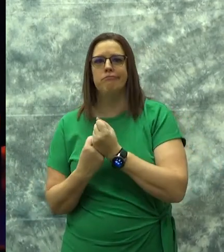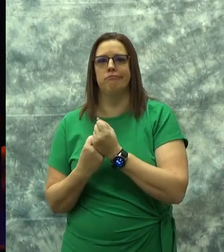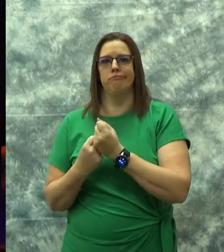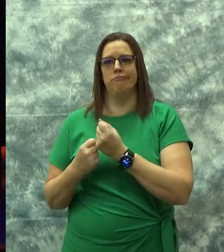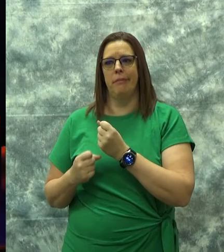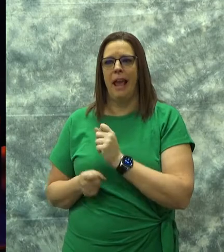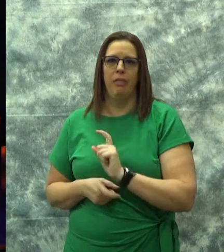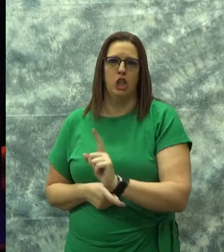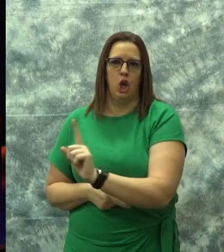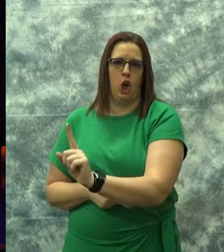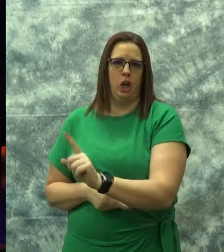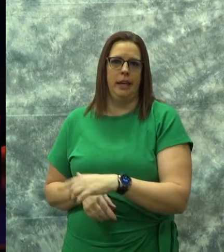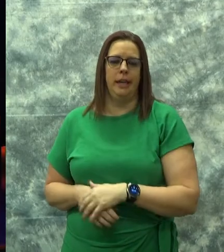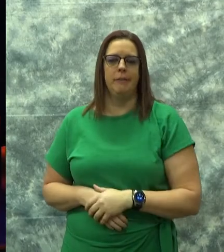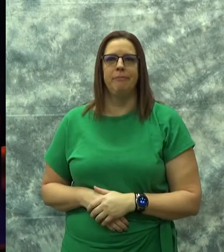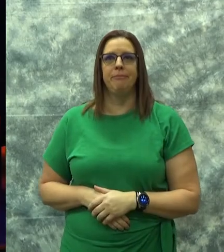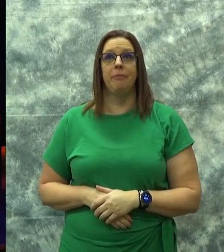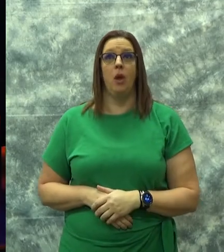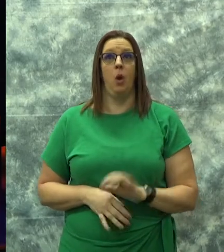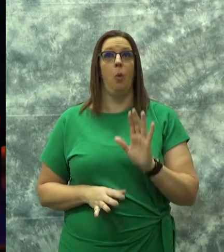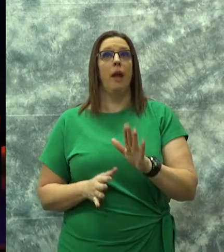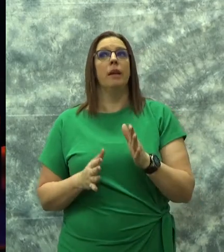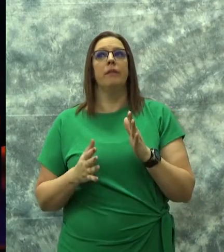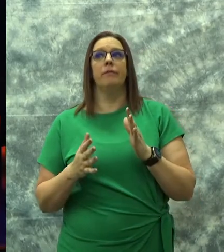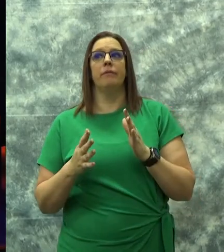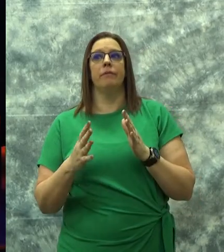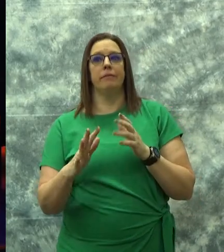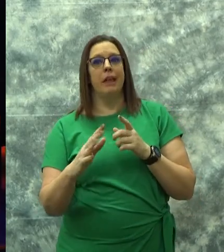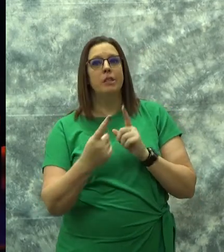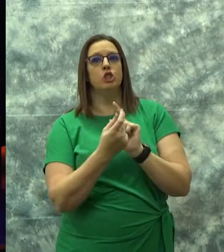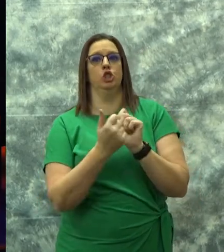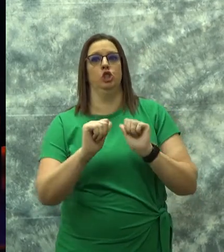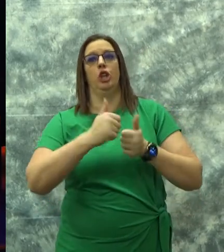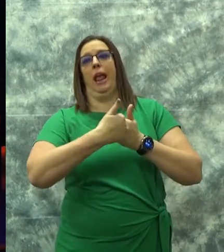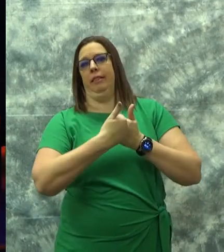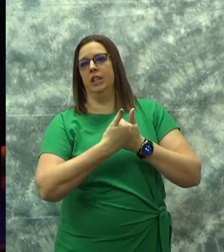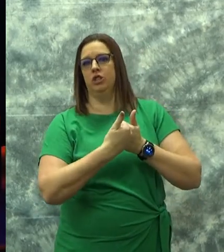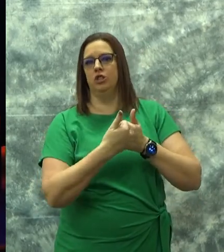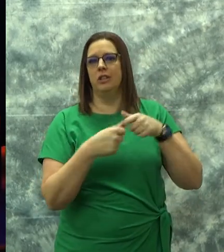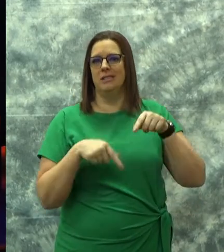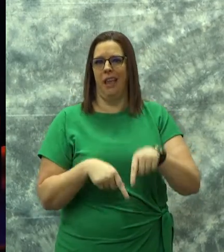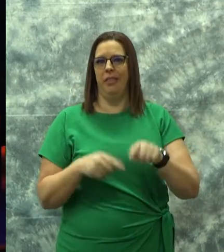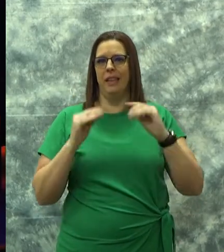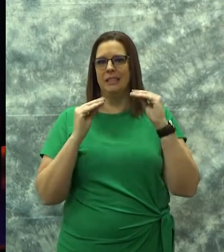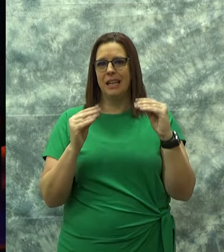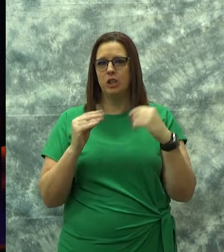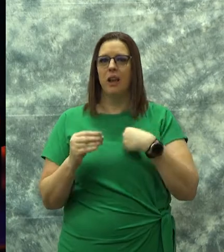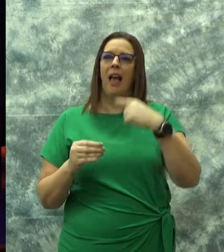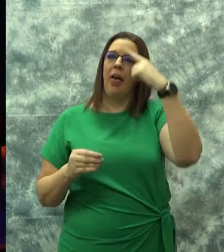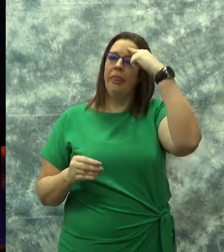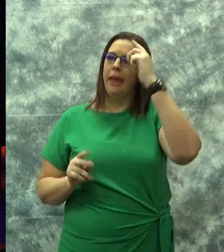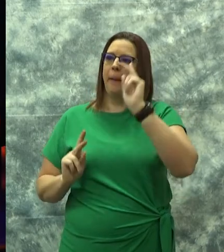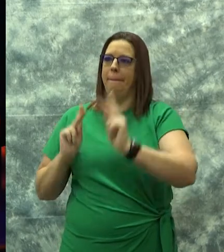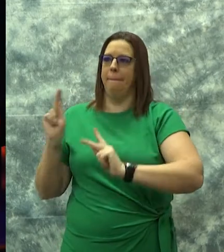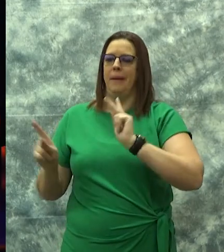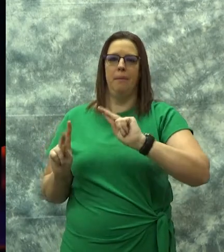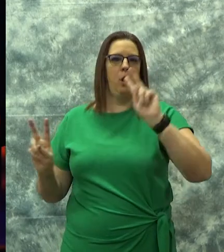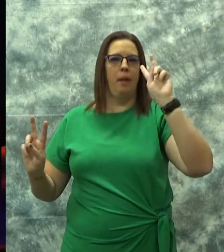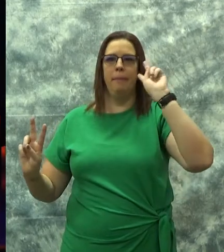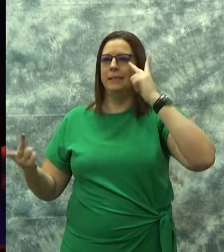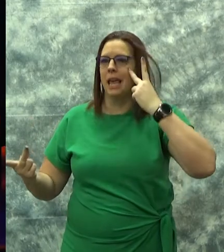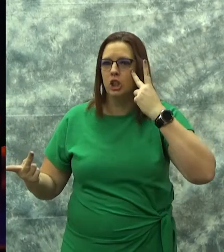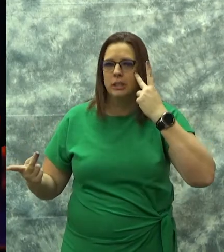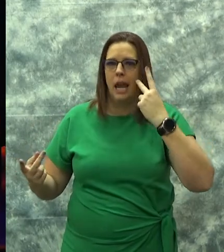can support us in the journey. And one of the great challenges of this teaching that I think people misunderstand who are within